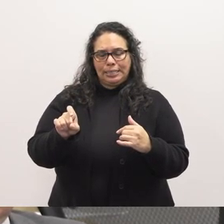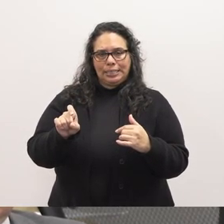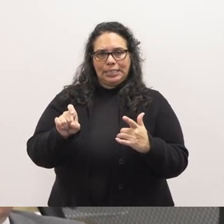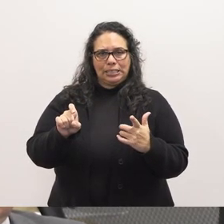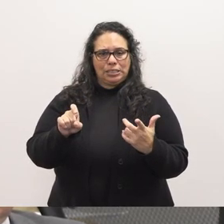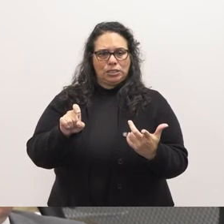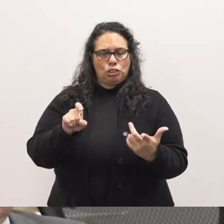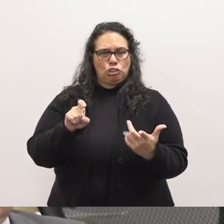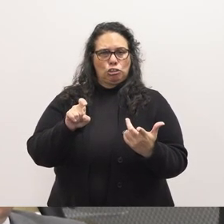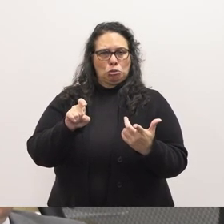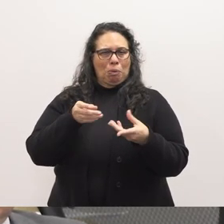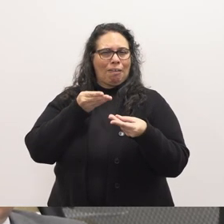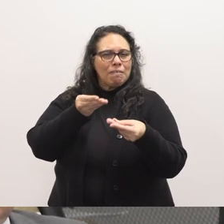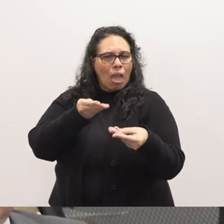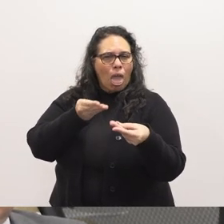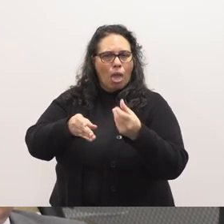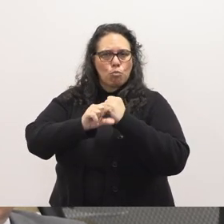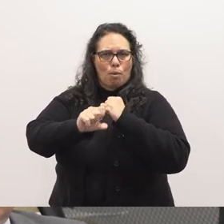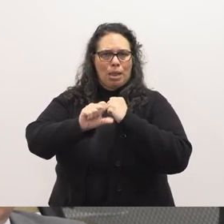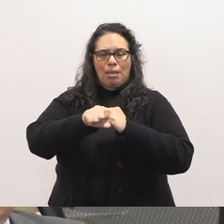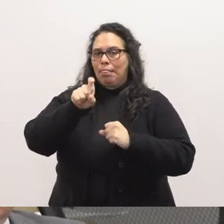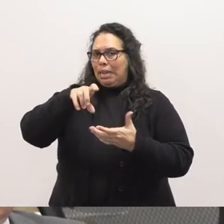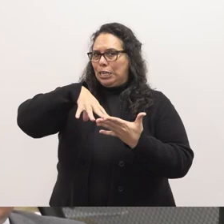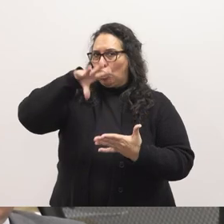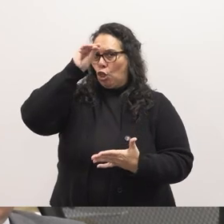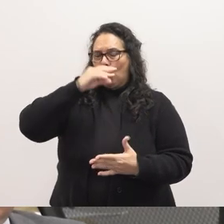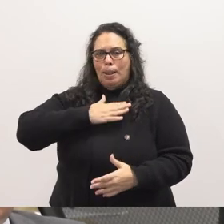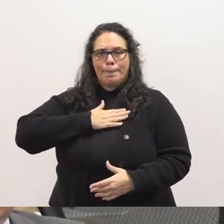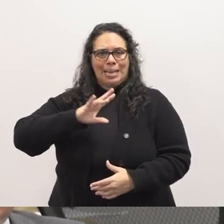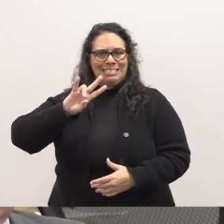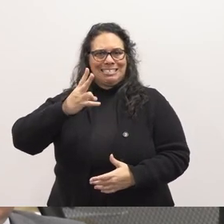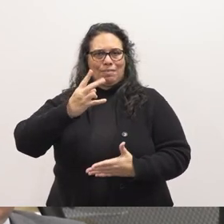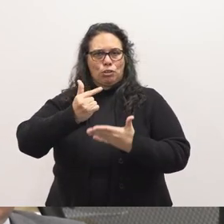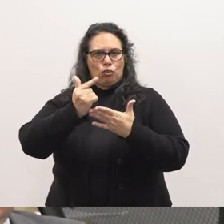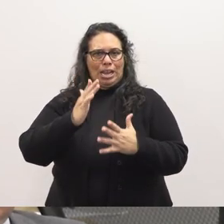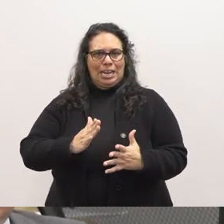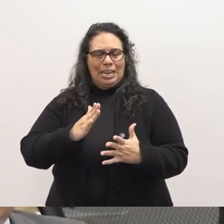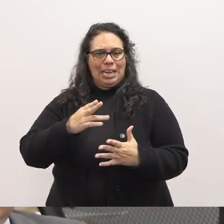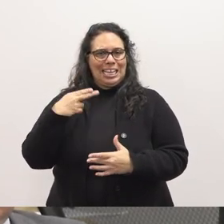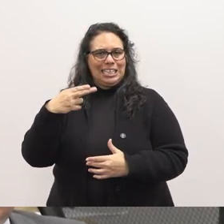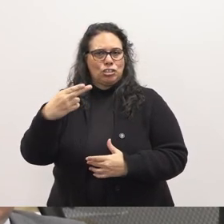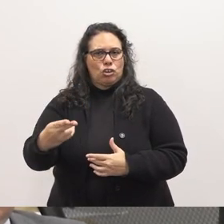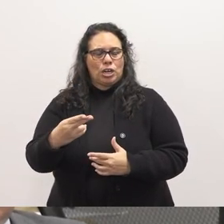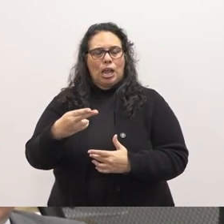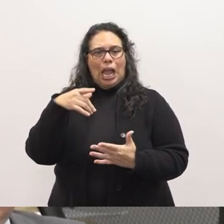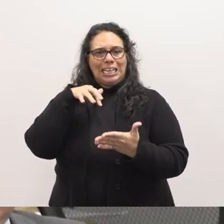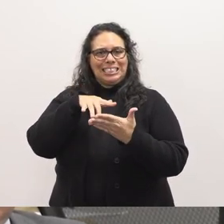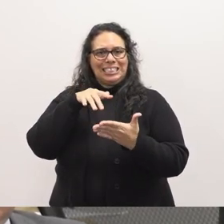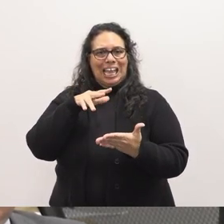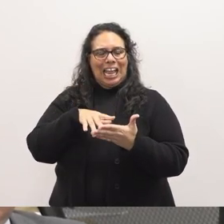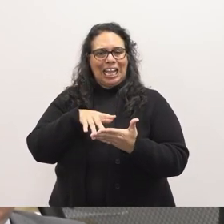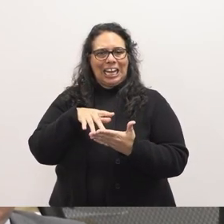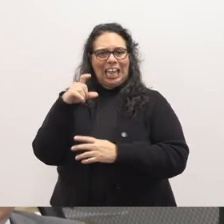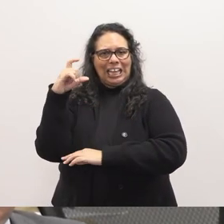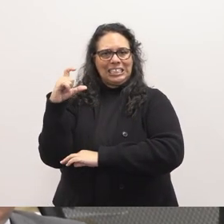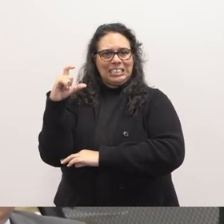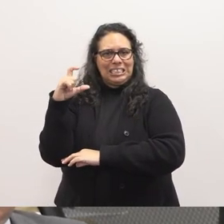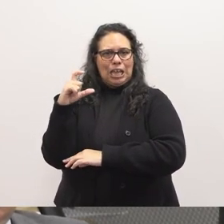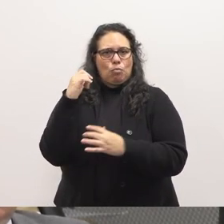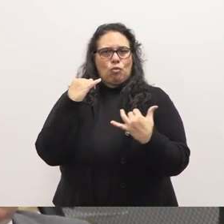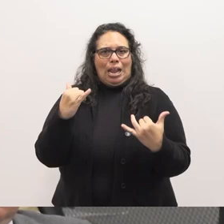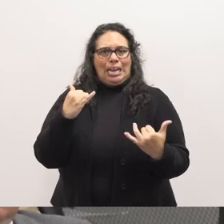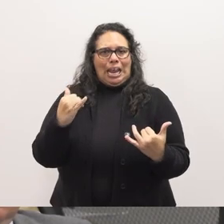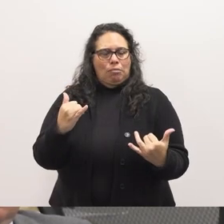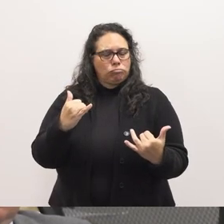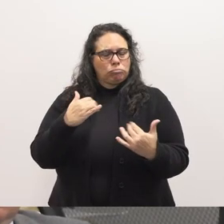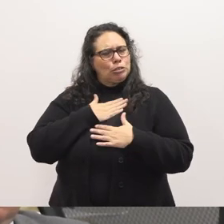fed propaganda. They need to learn. My seventh grader, his history class, they're studying Islam right now, and they are enjoying it. It's a fantastic job. It